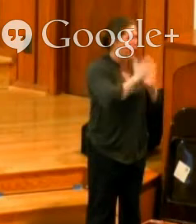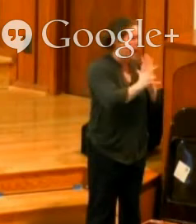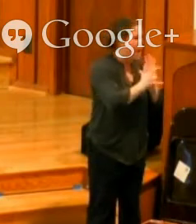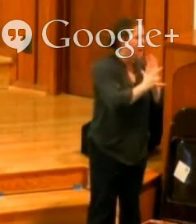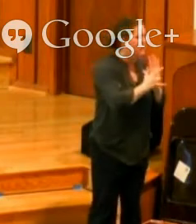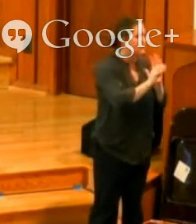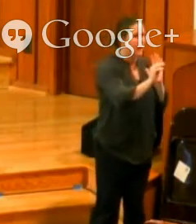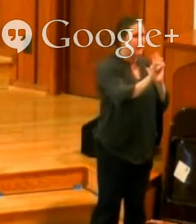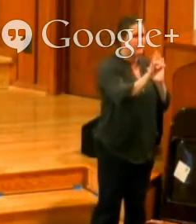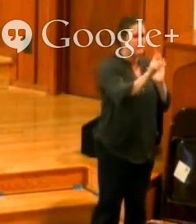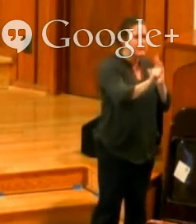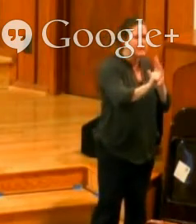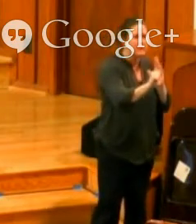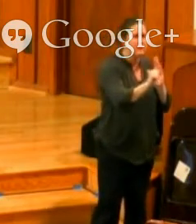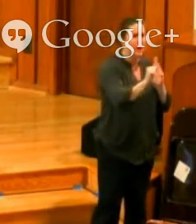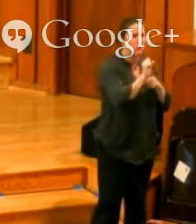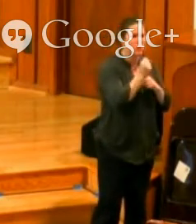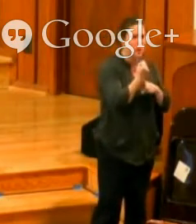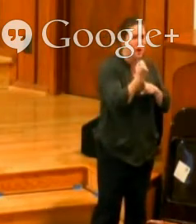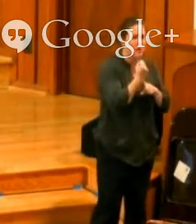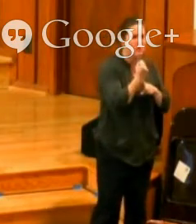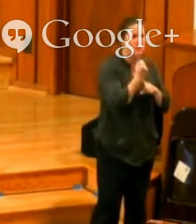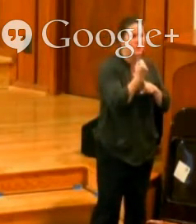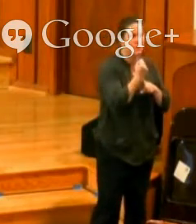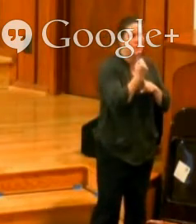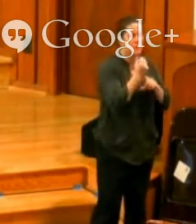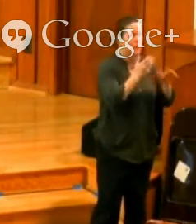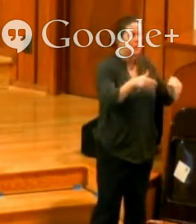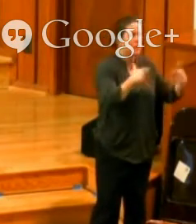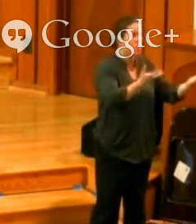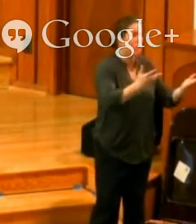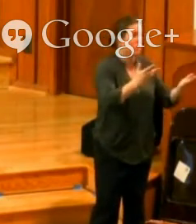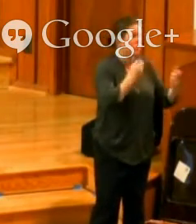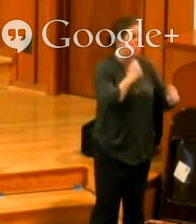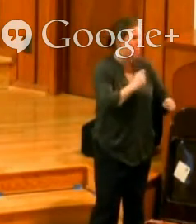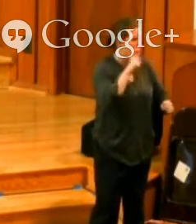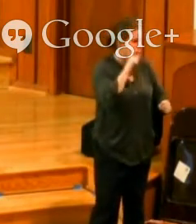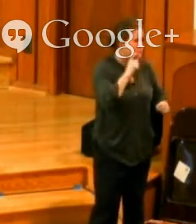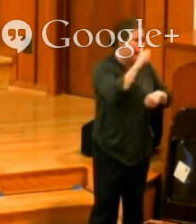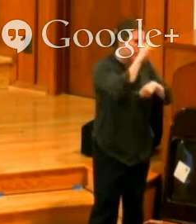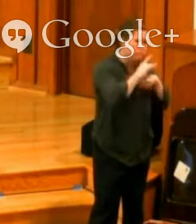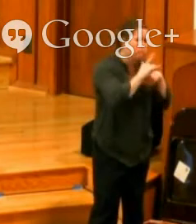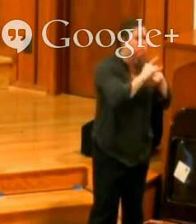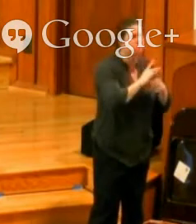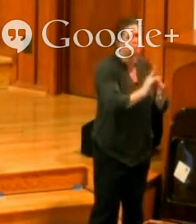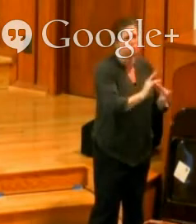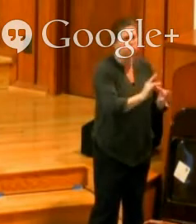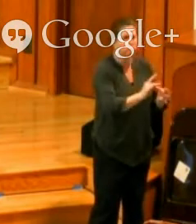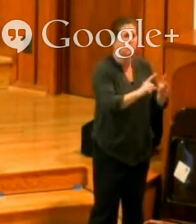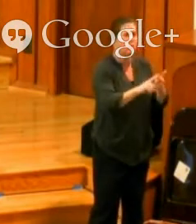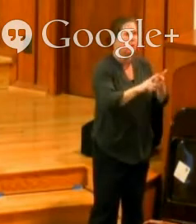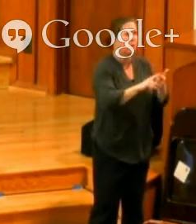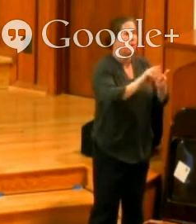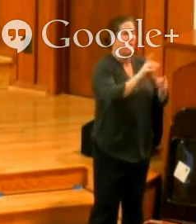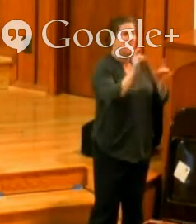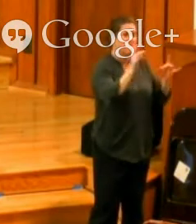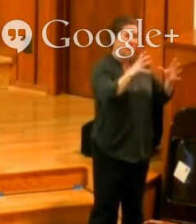media-savvy society that offers sexual content and offers violent acts and offers